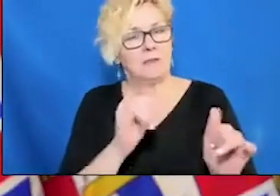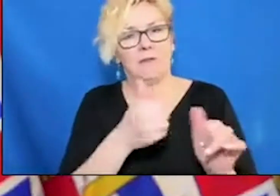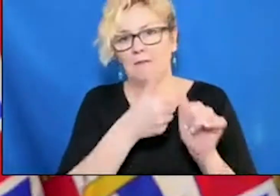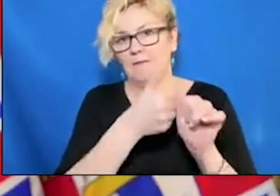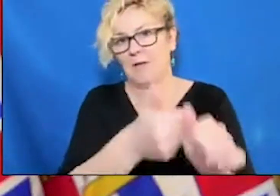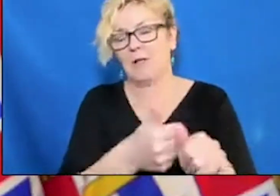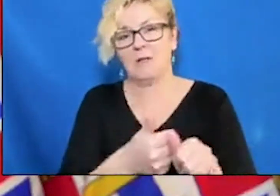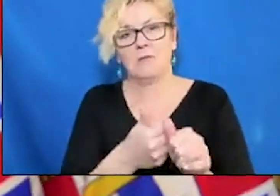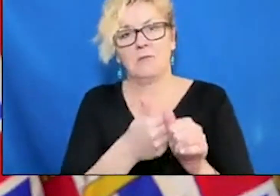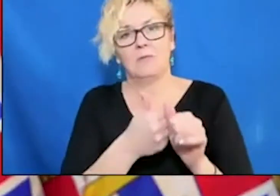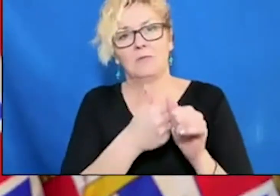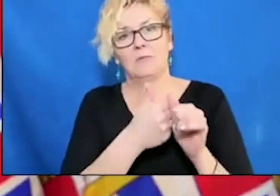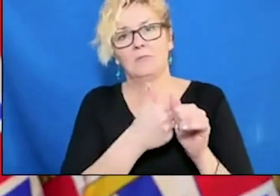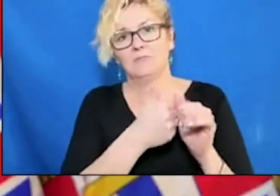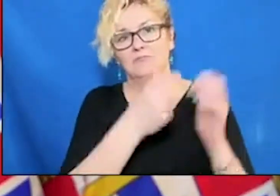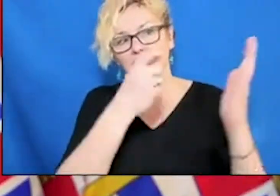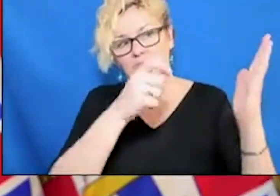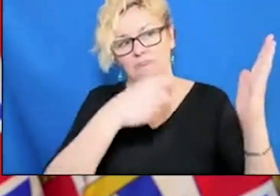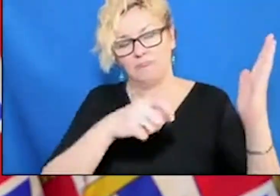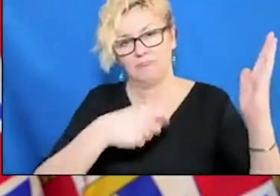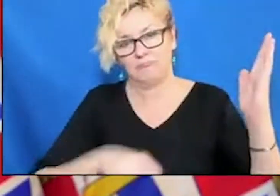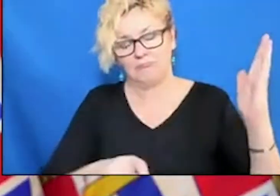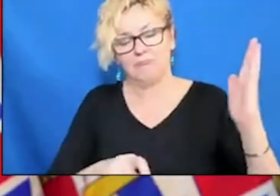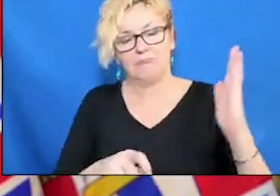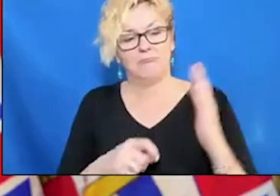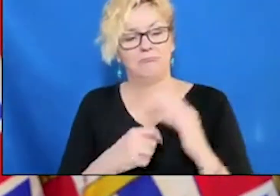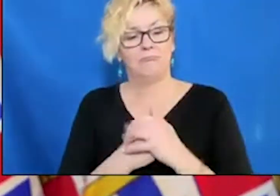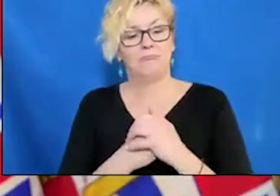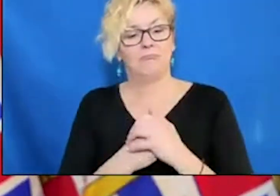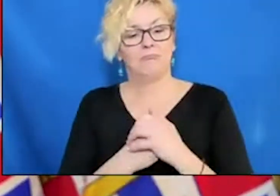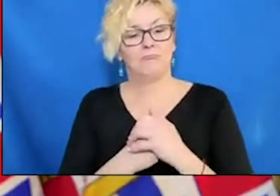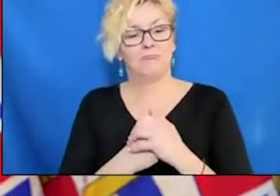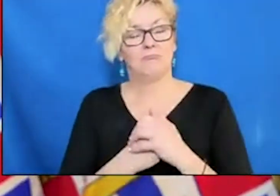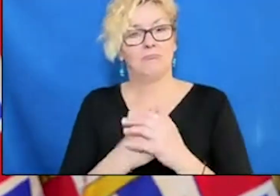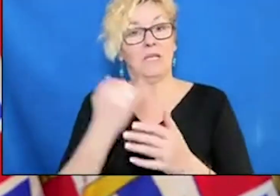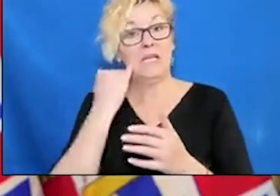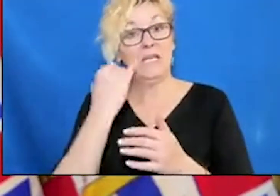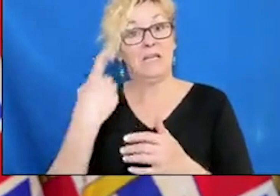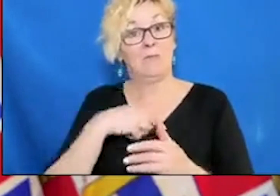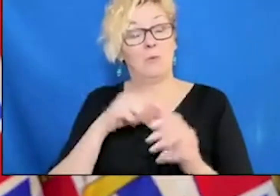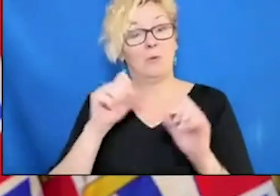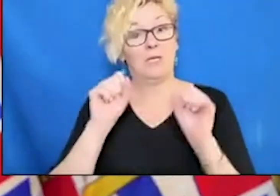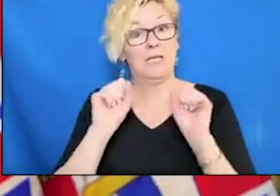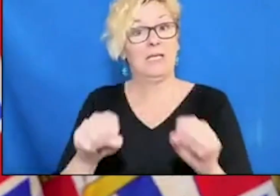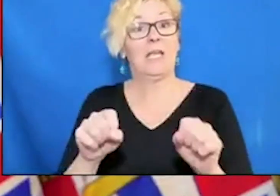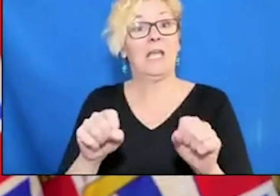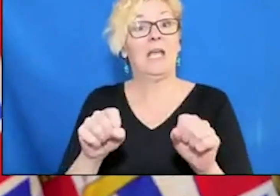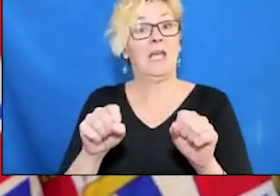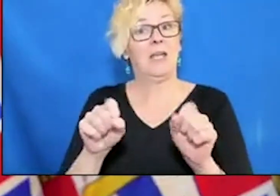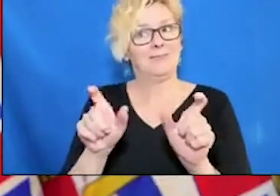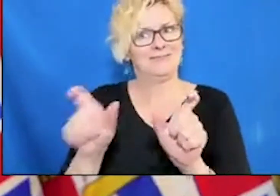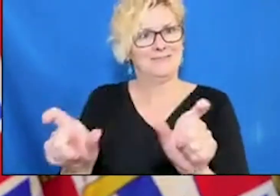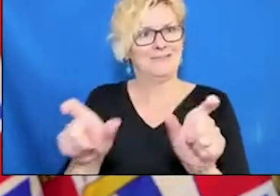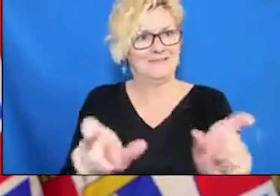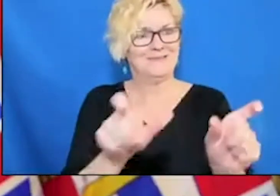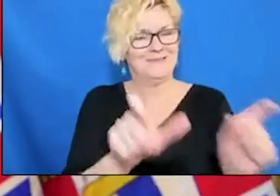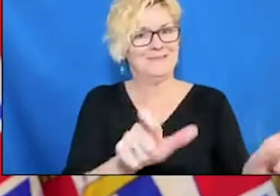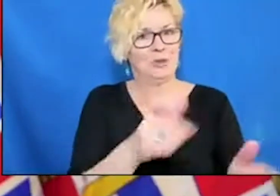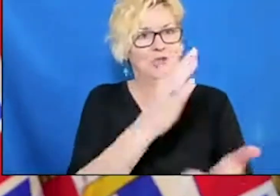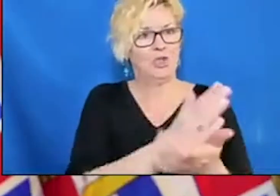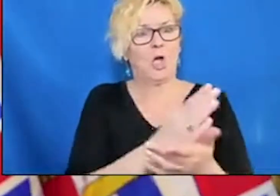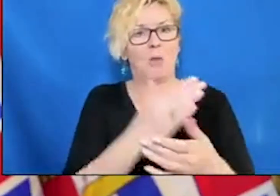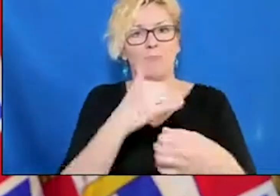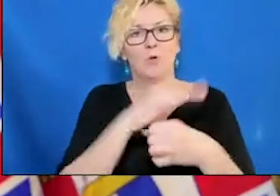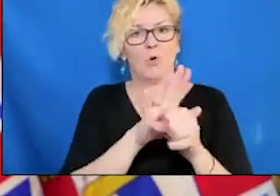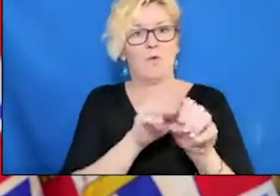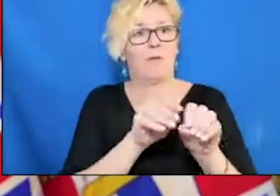and center again, and to remind people how important they are. Because if we can stop that transmission in those workplaces, that is also